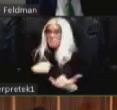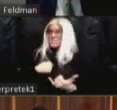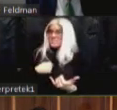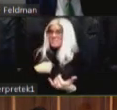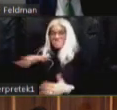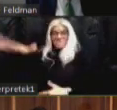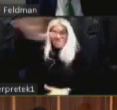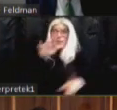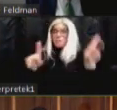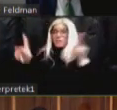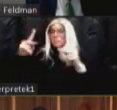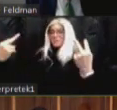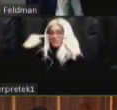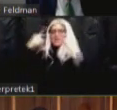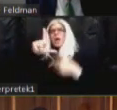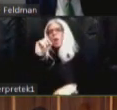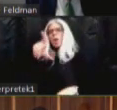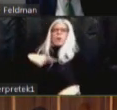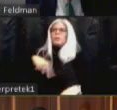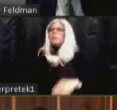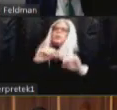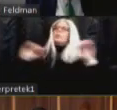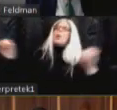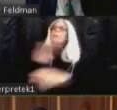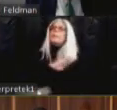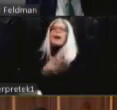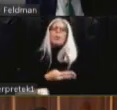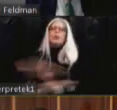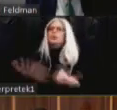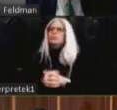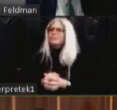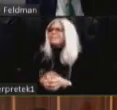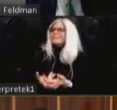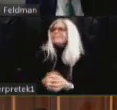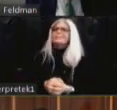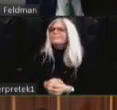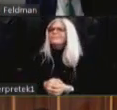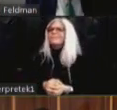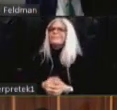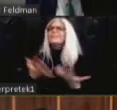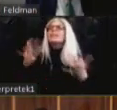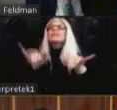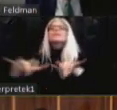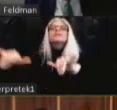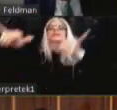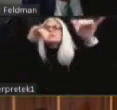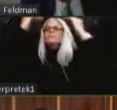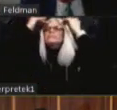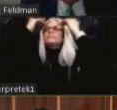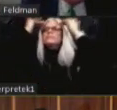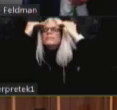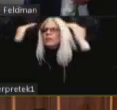heard most of the people in this room say that. So it'll be common knowledge that we just don't have the person power to go out